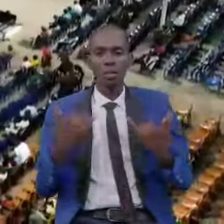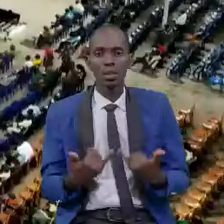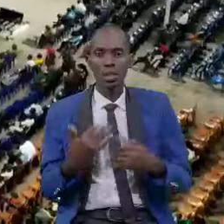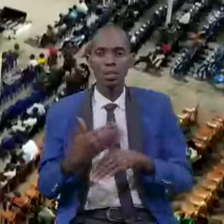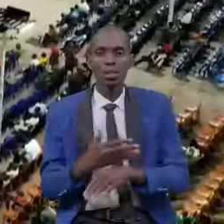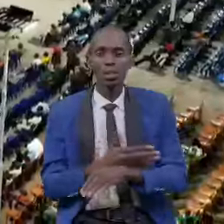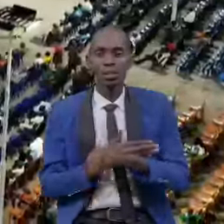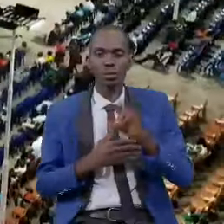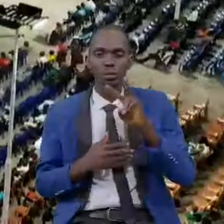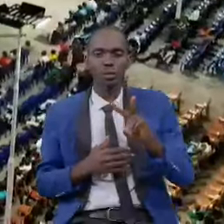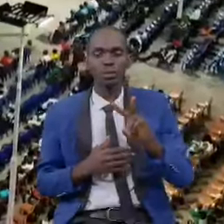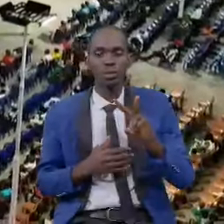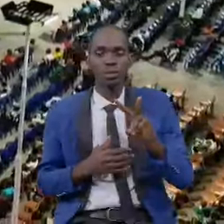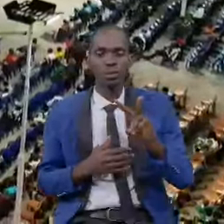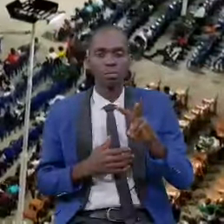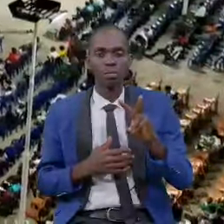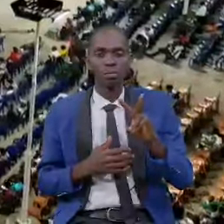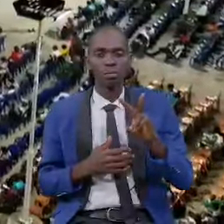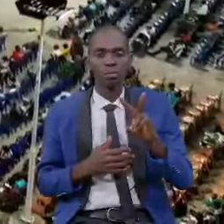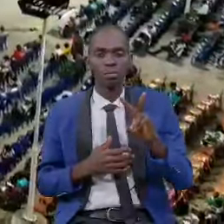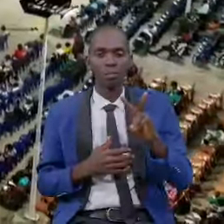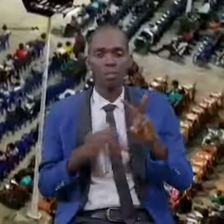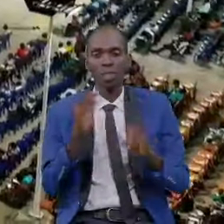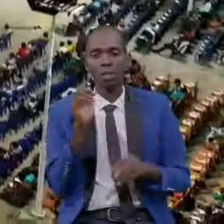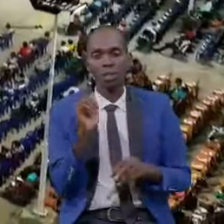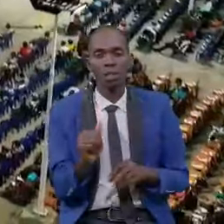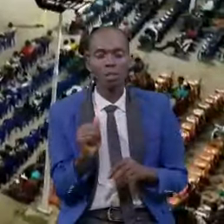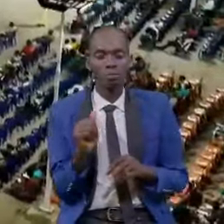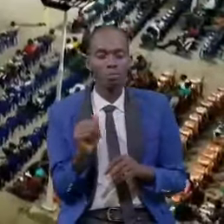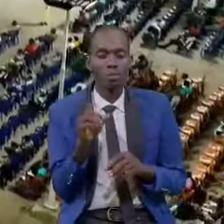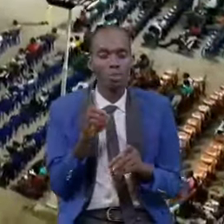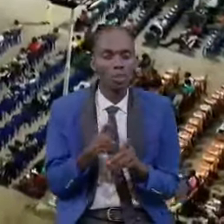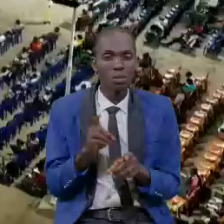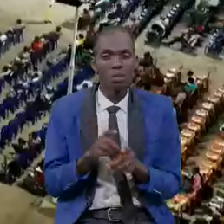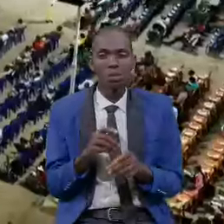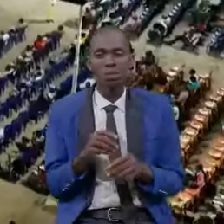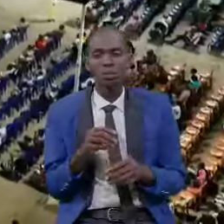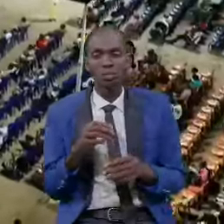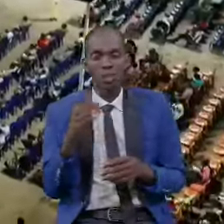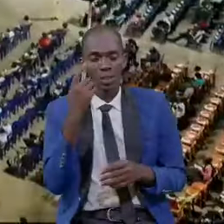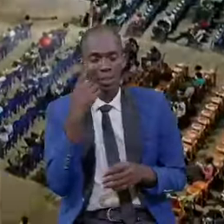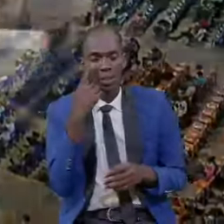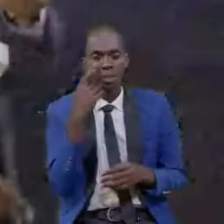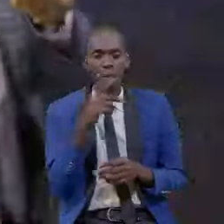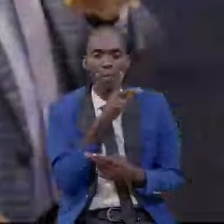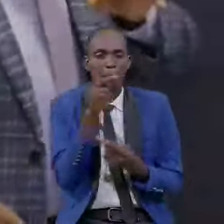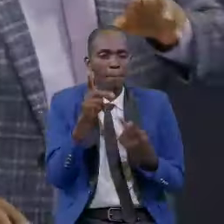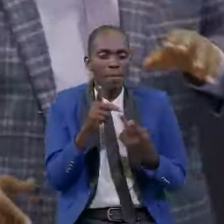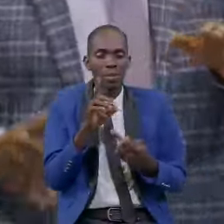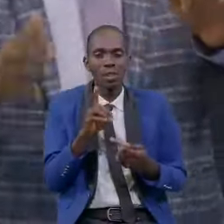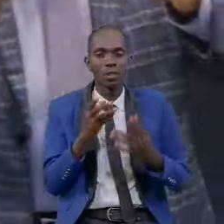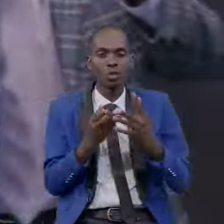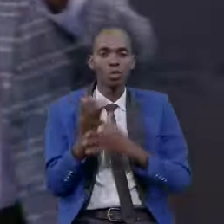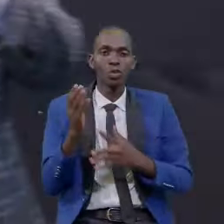Number two, impaired sight, perfected through thy faith. You see, everything